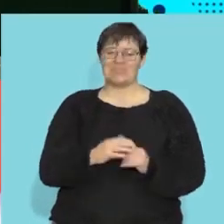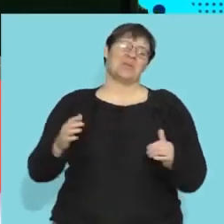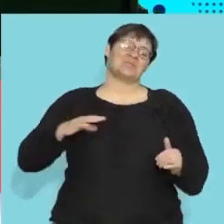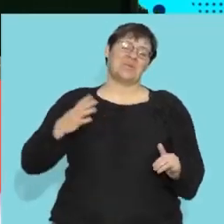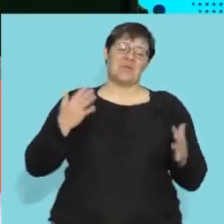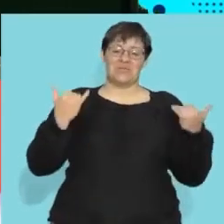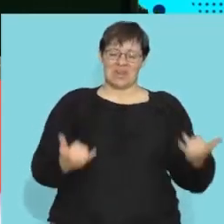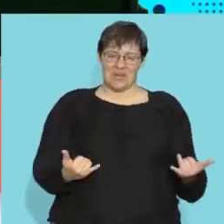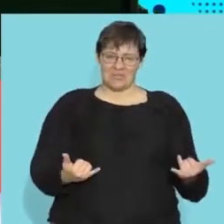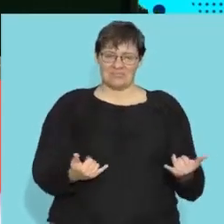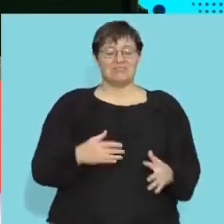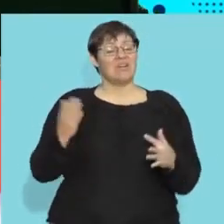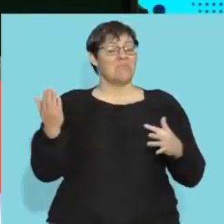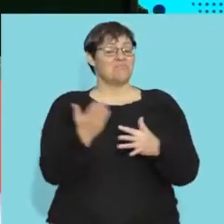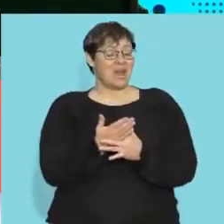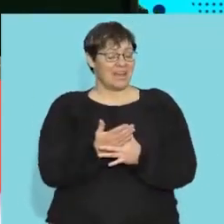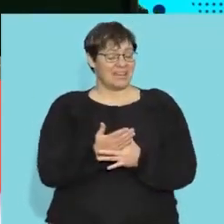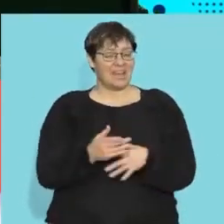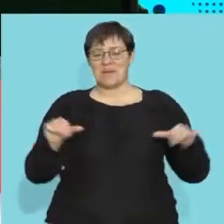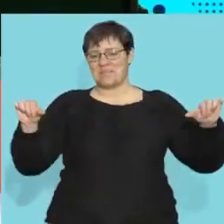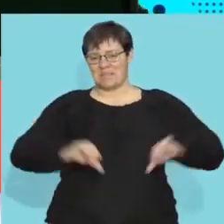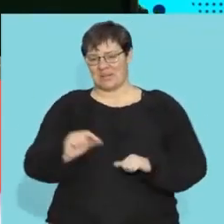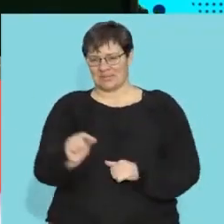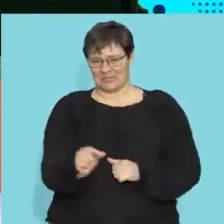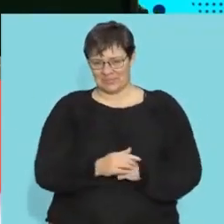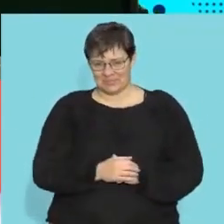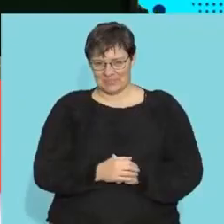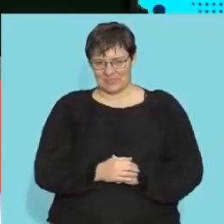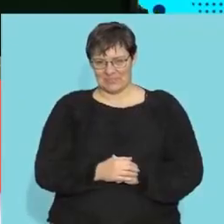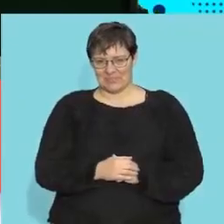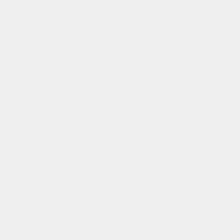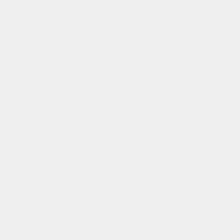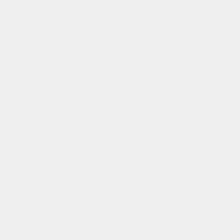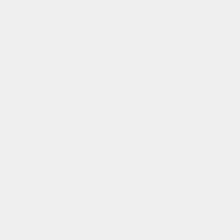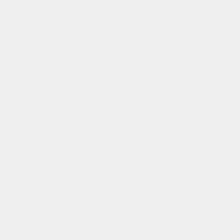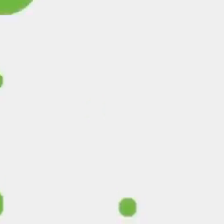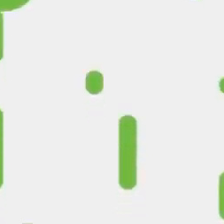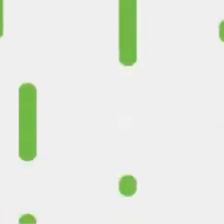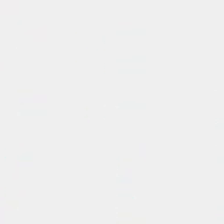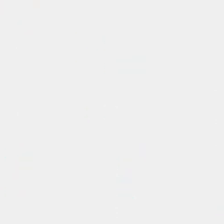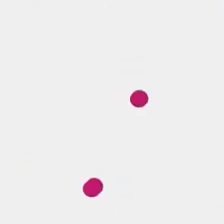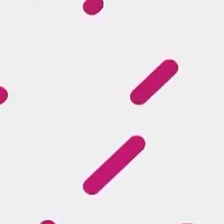that's all we have time for now. We're going to take a quick break, and we'll be right back.